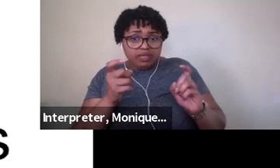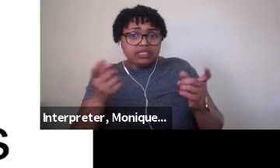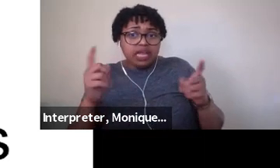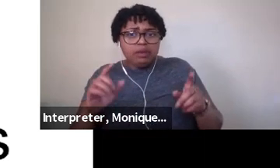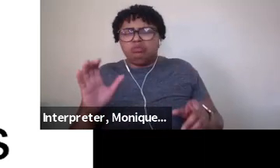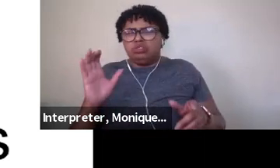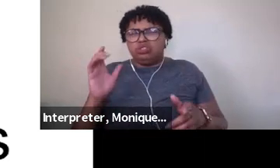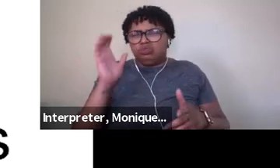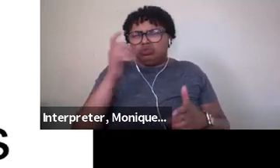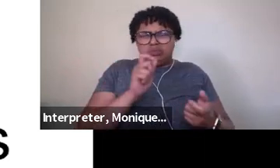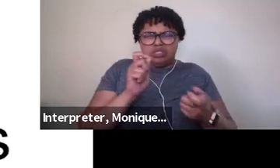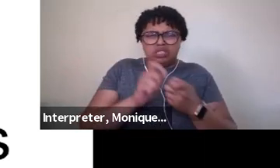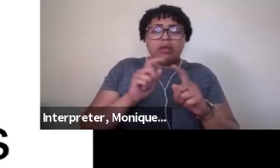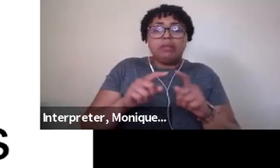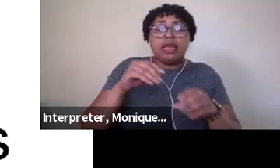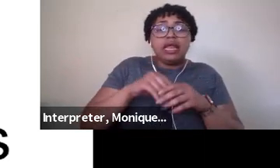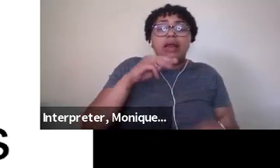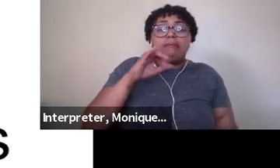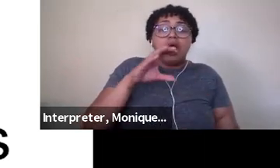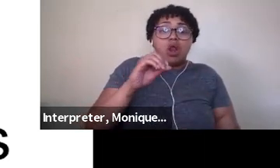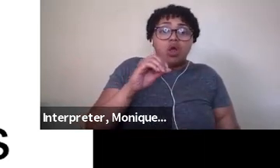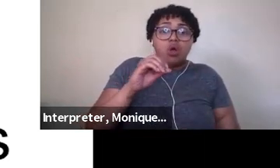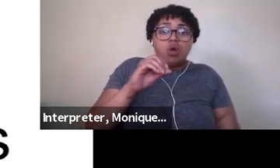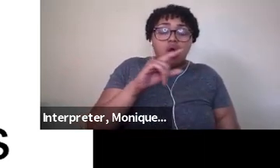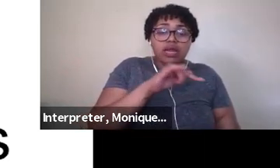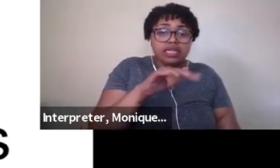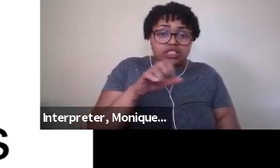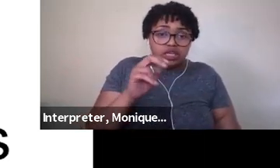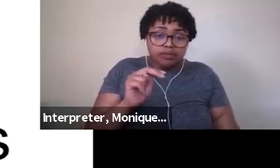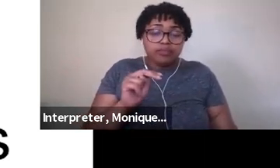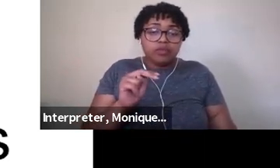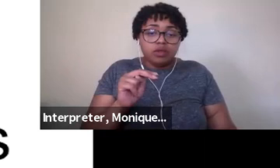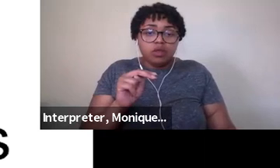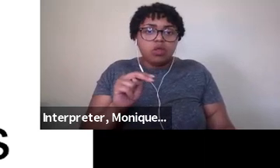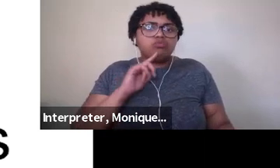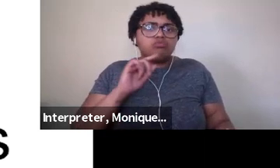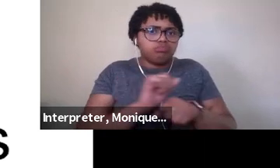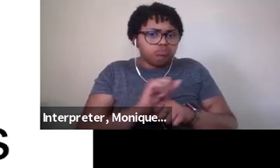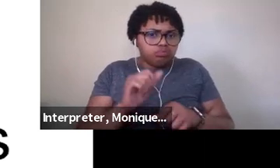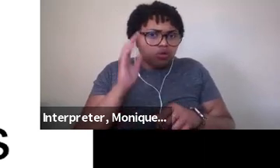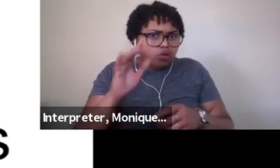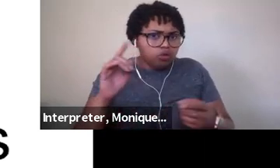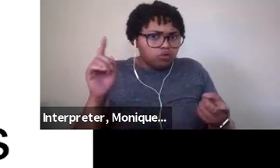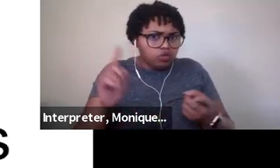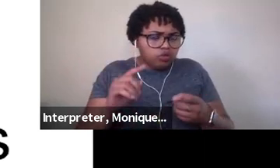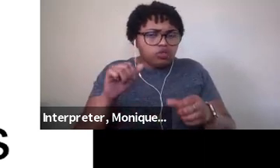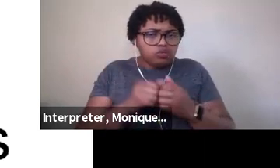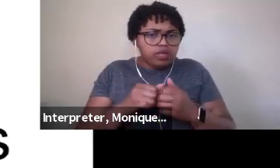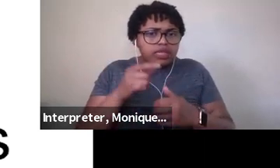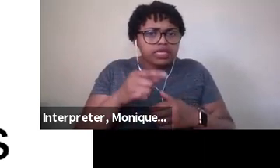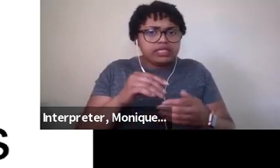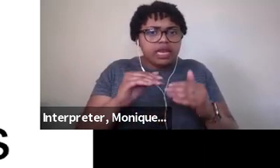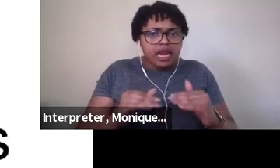and that colonization or monocolonization with individual tertiary strains generally leads to a decrease in cholesterol levels of these animals. But that's